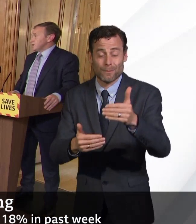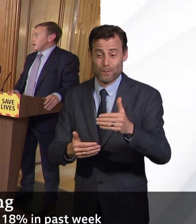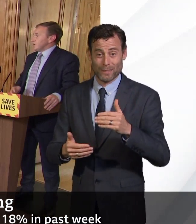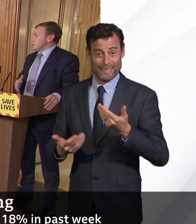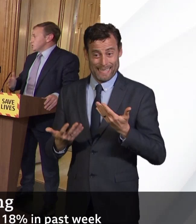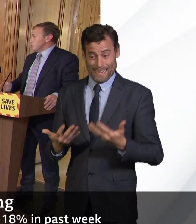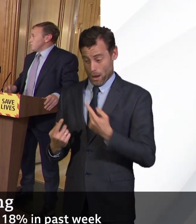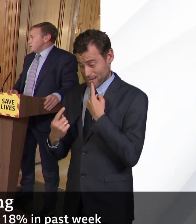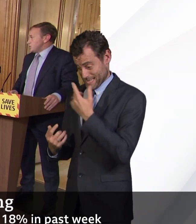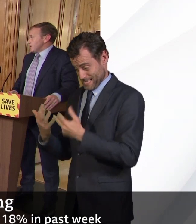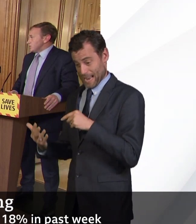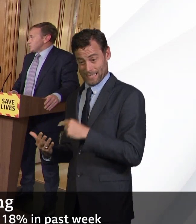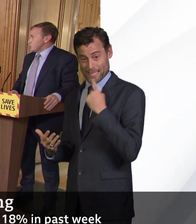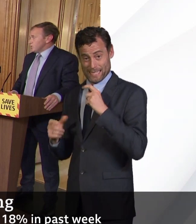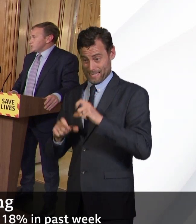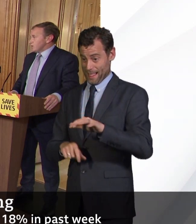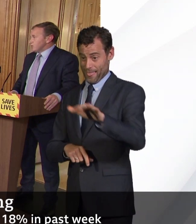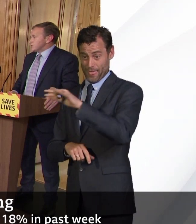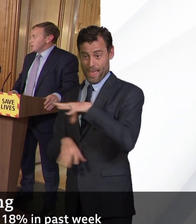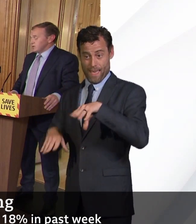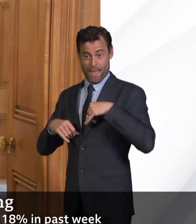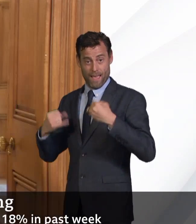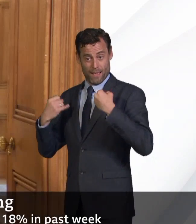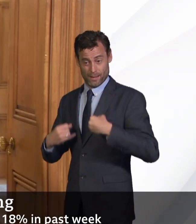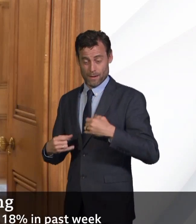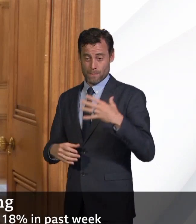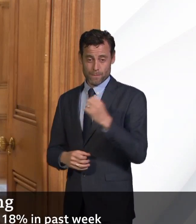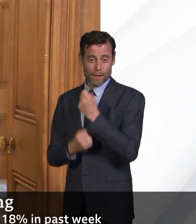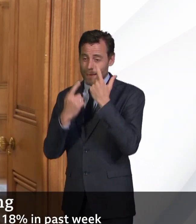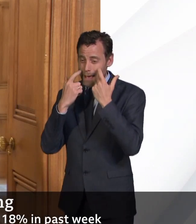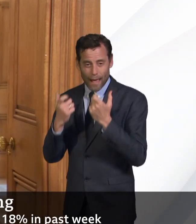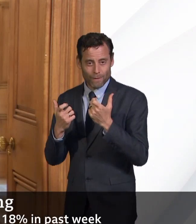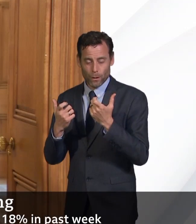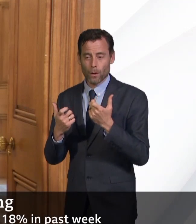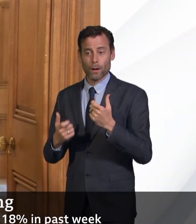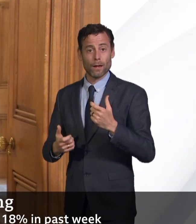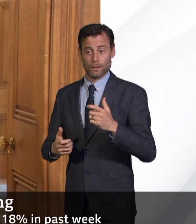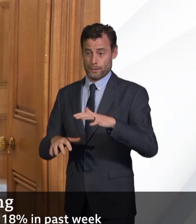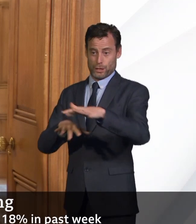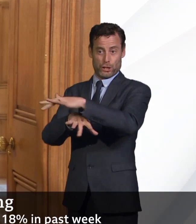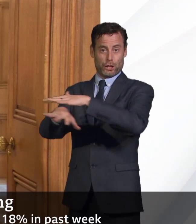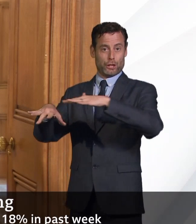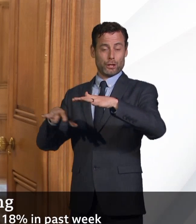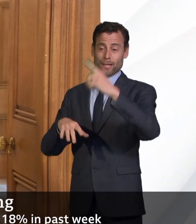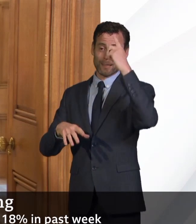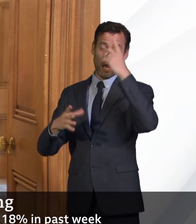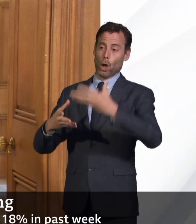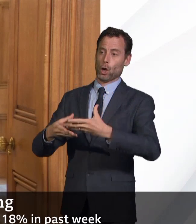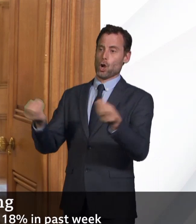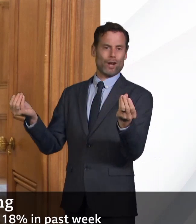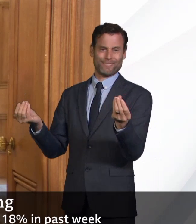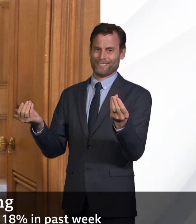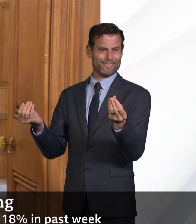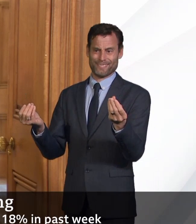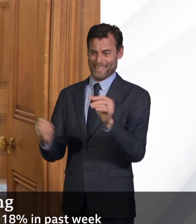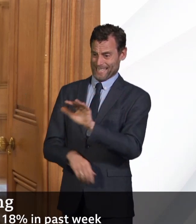woods. There are still major challenges with this virus. We will be living with this virus for some time to come. And it's